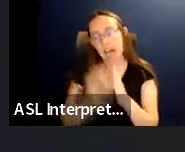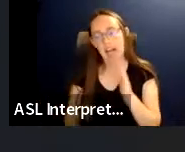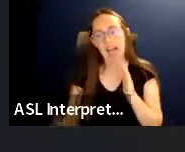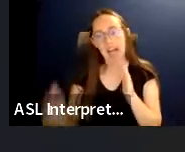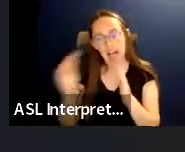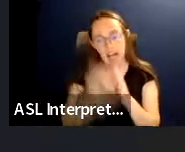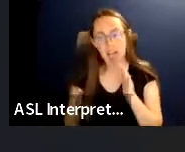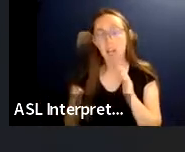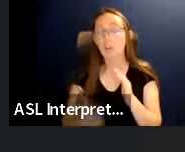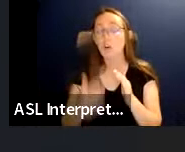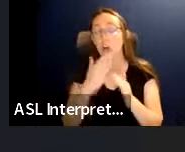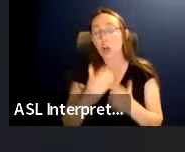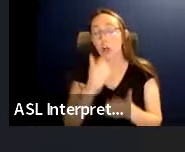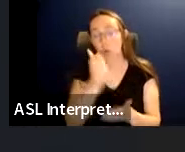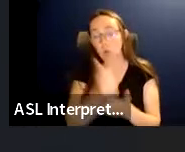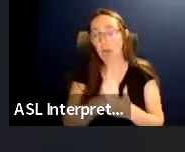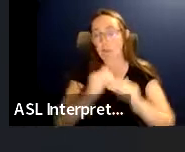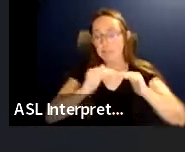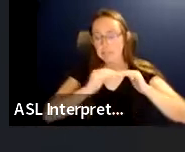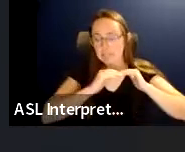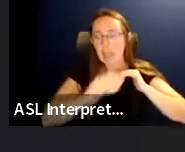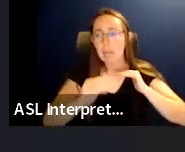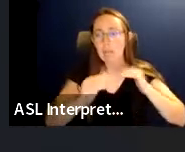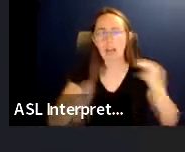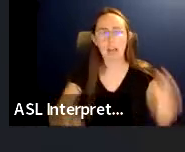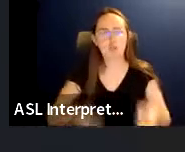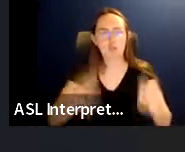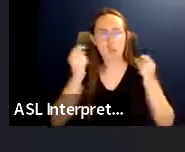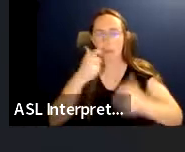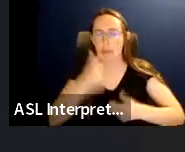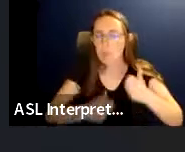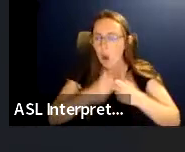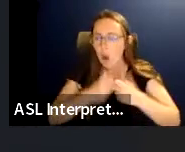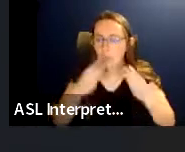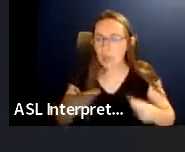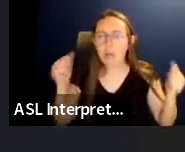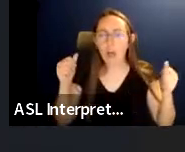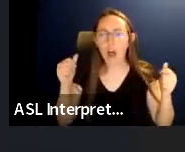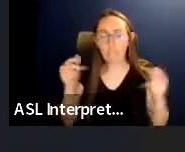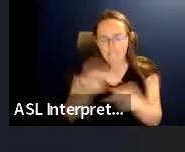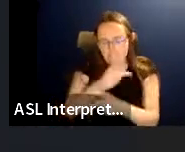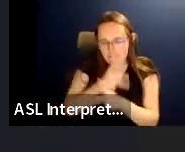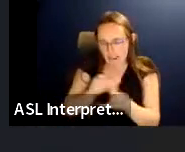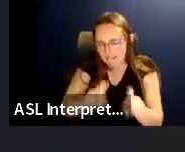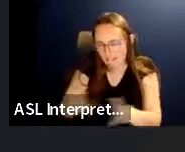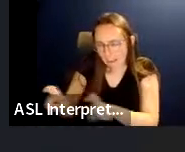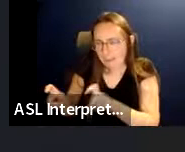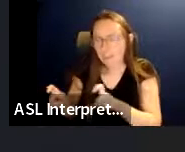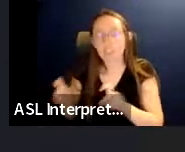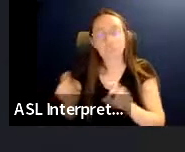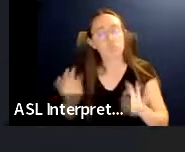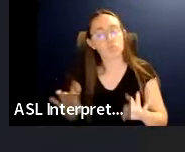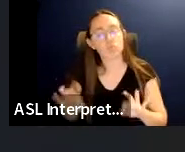to stabilize things, great for rapid problem solving and prototyping. Really fun